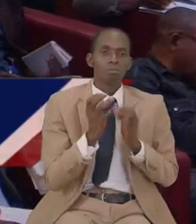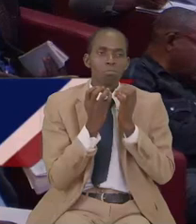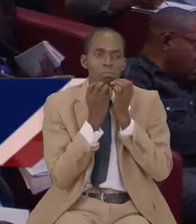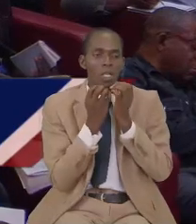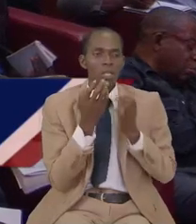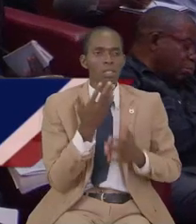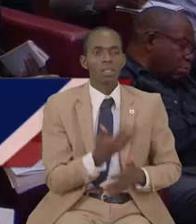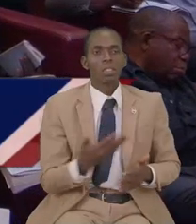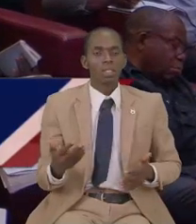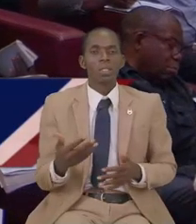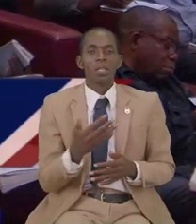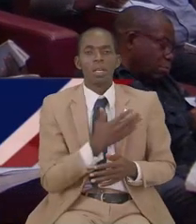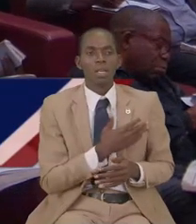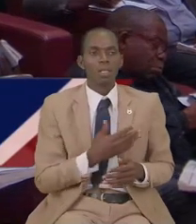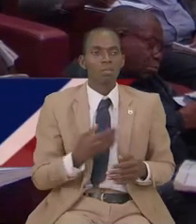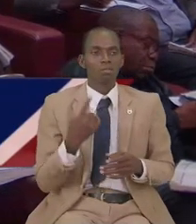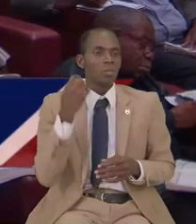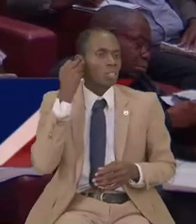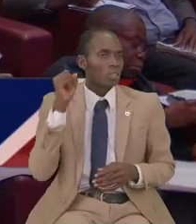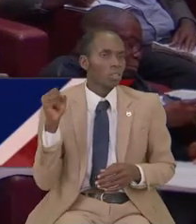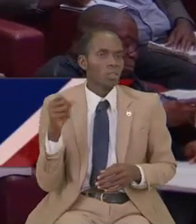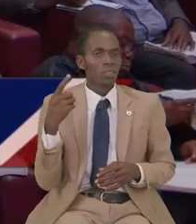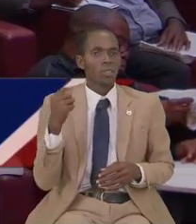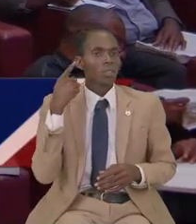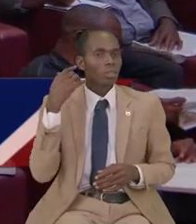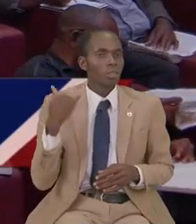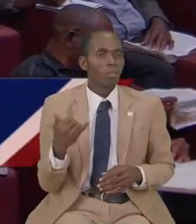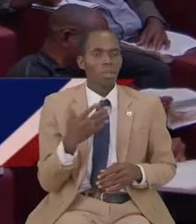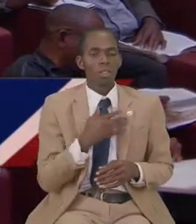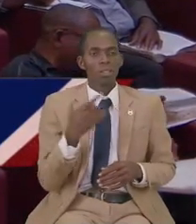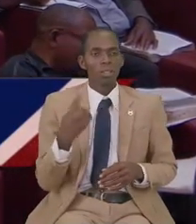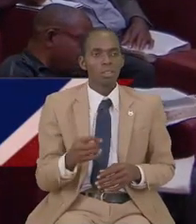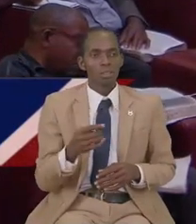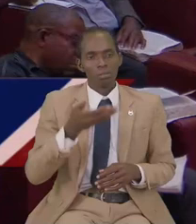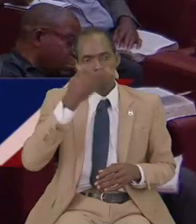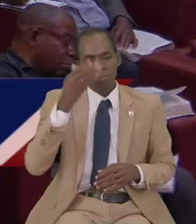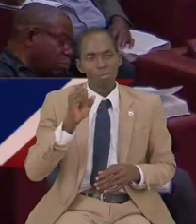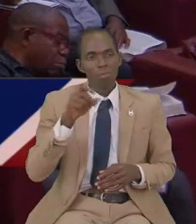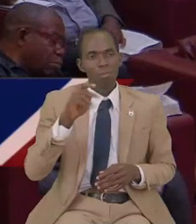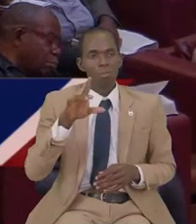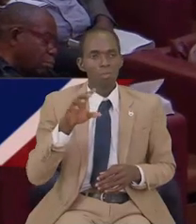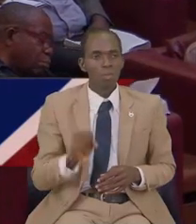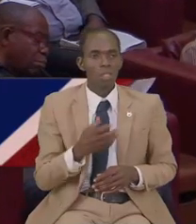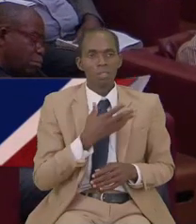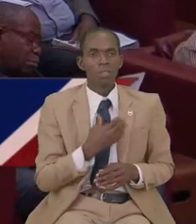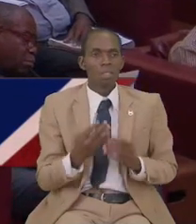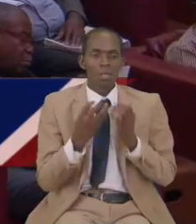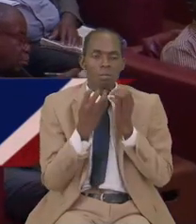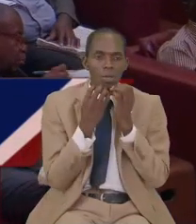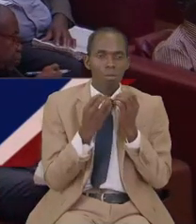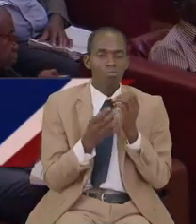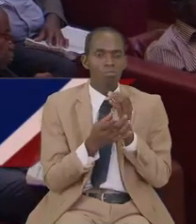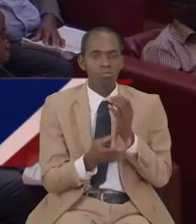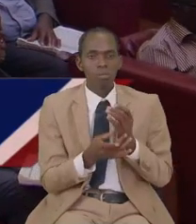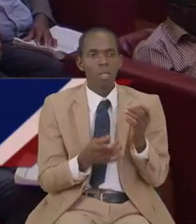precious things. And then he goes on to say, the silver and the gold and the spices and the precious